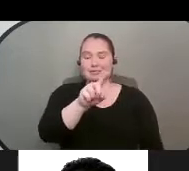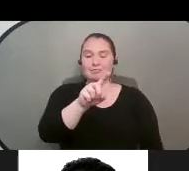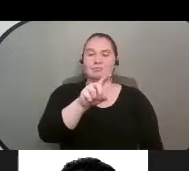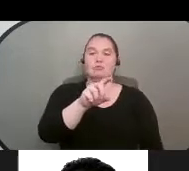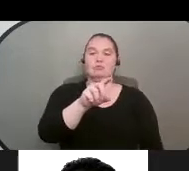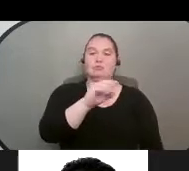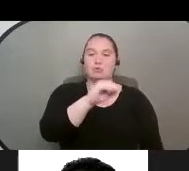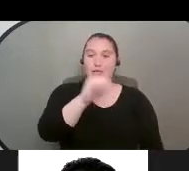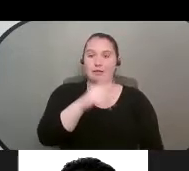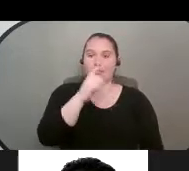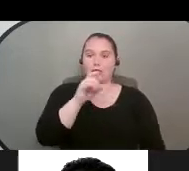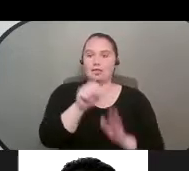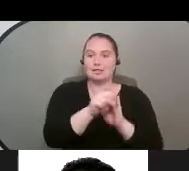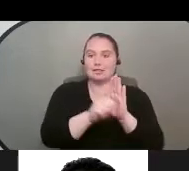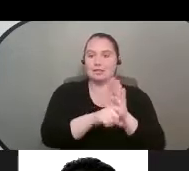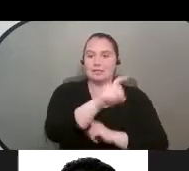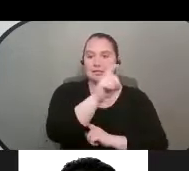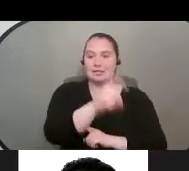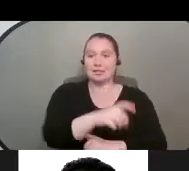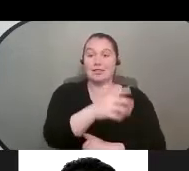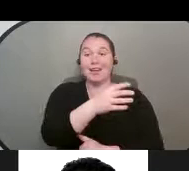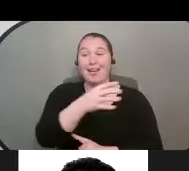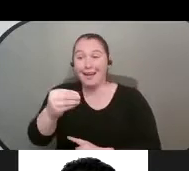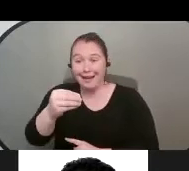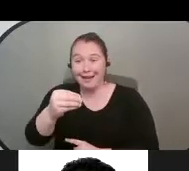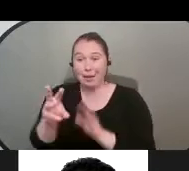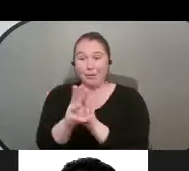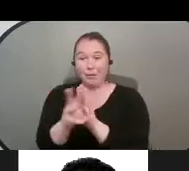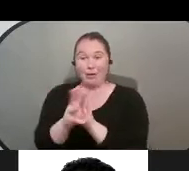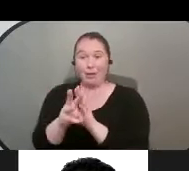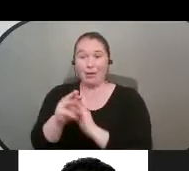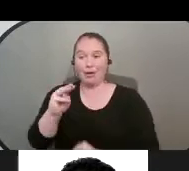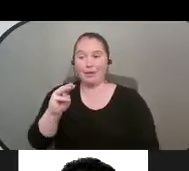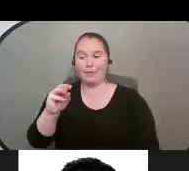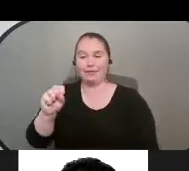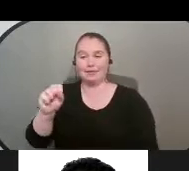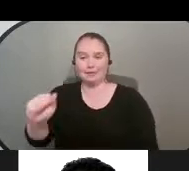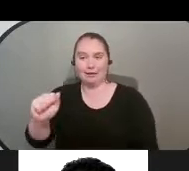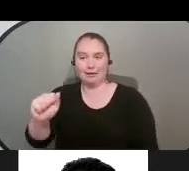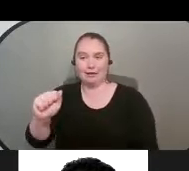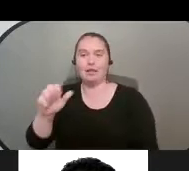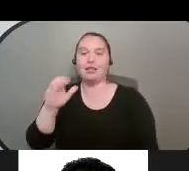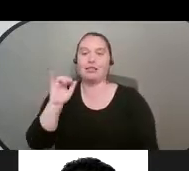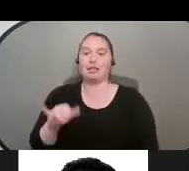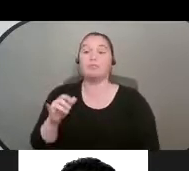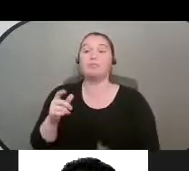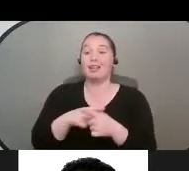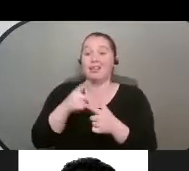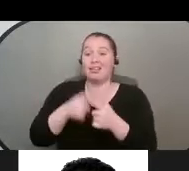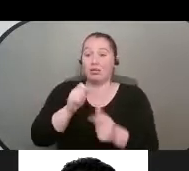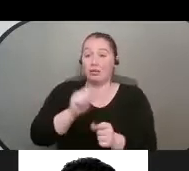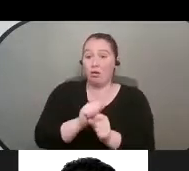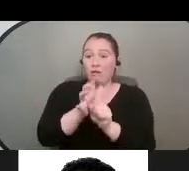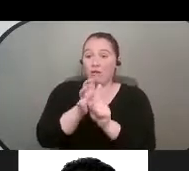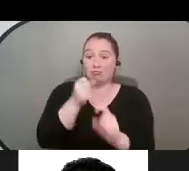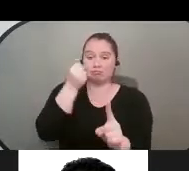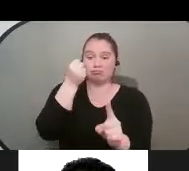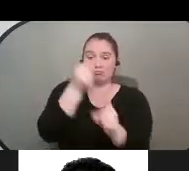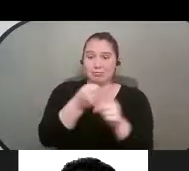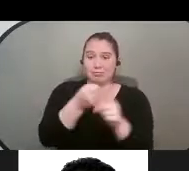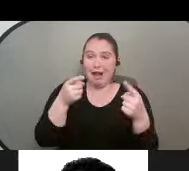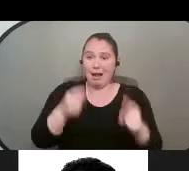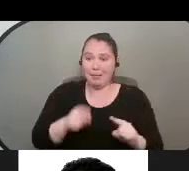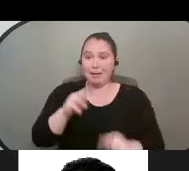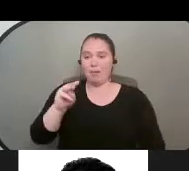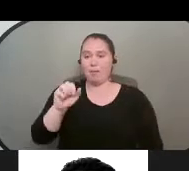of Texas and in the Waco MSA. And then when the pandemic started in March of 2020,